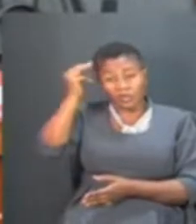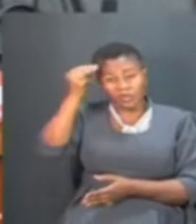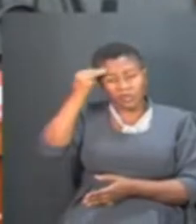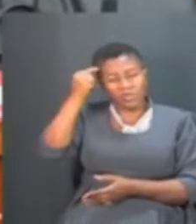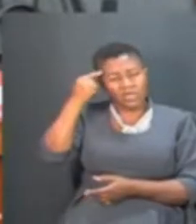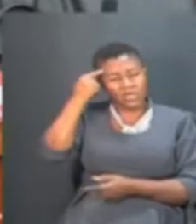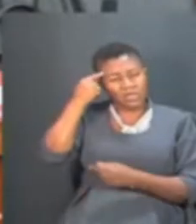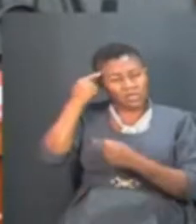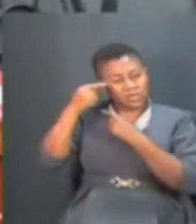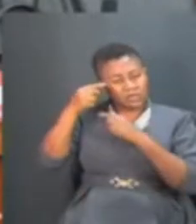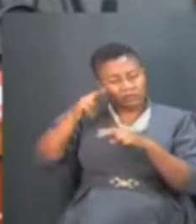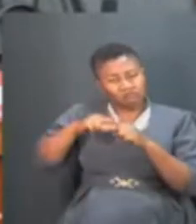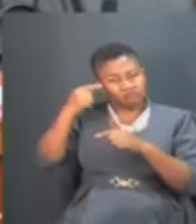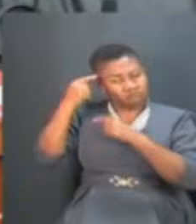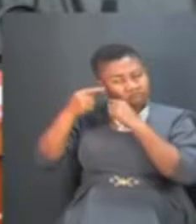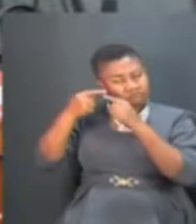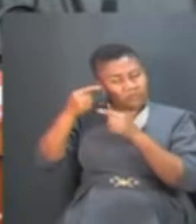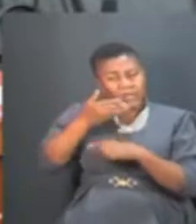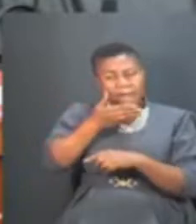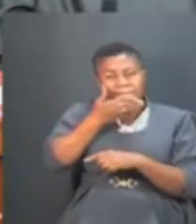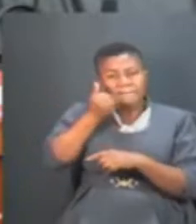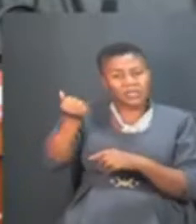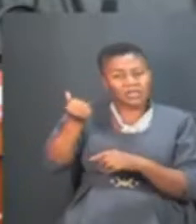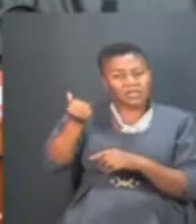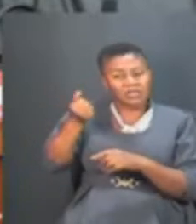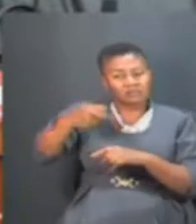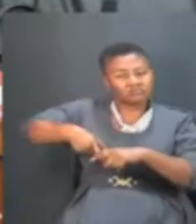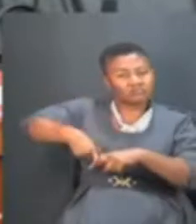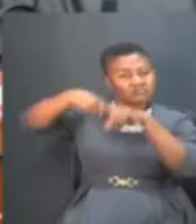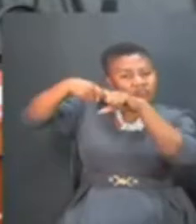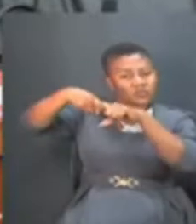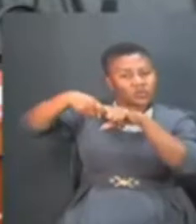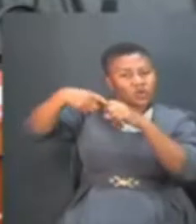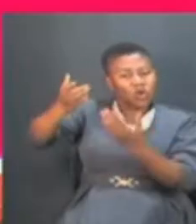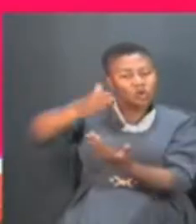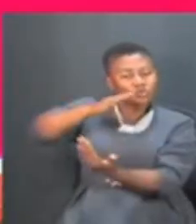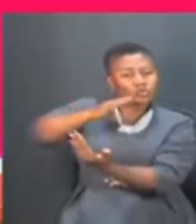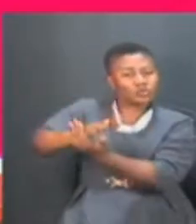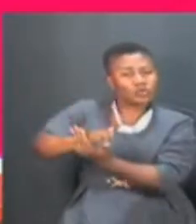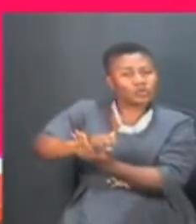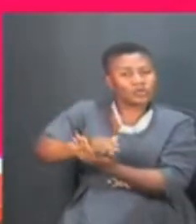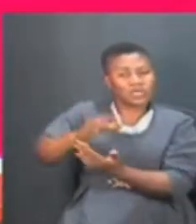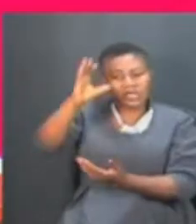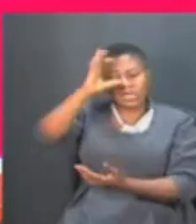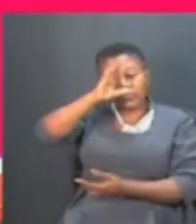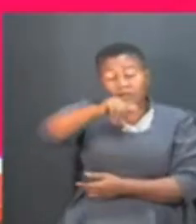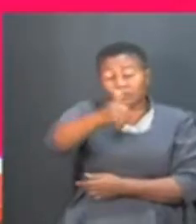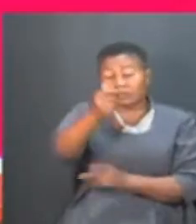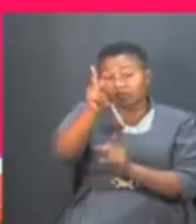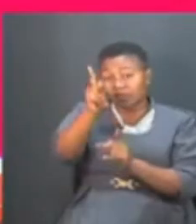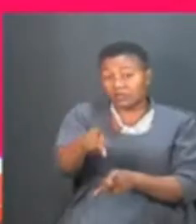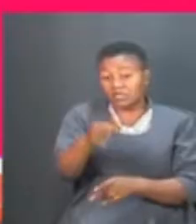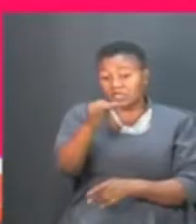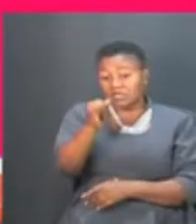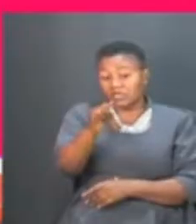these contracts if the contractor fails to remobilize? Yes, Honourable Minister.